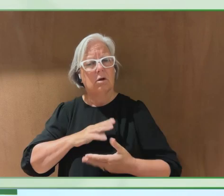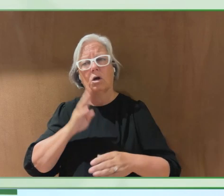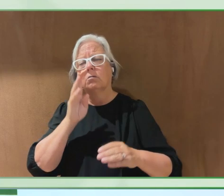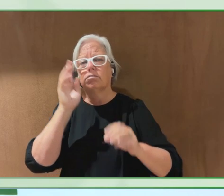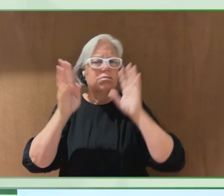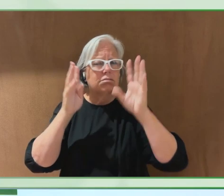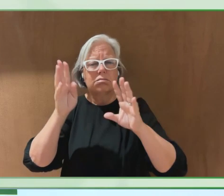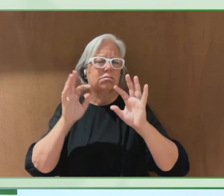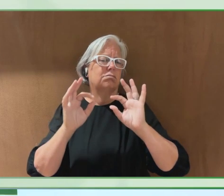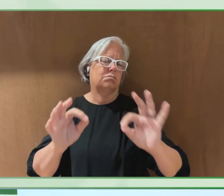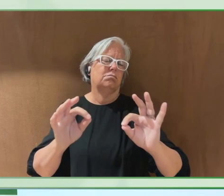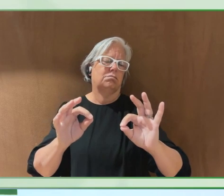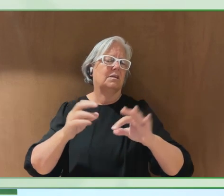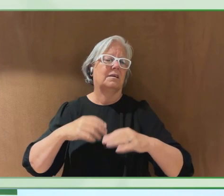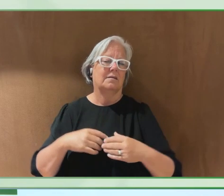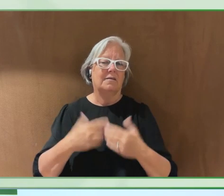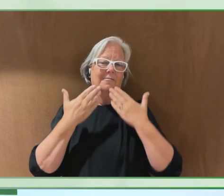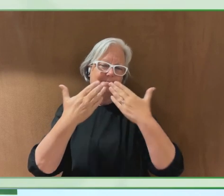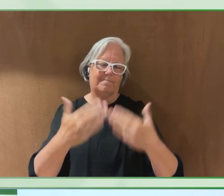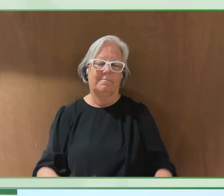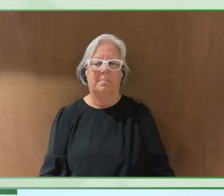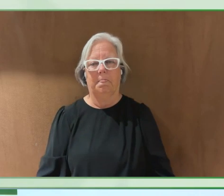time. Thank you.